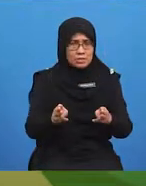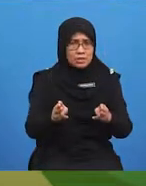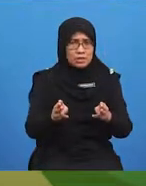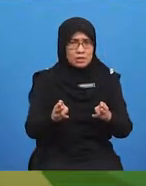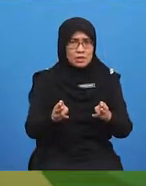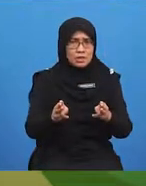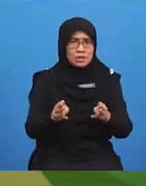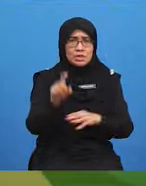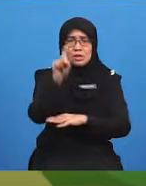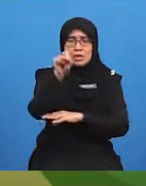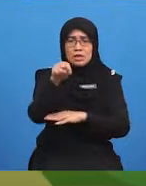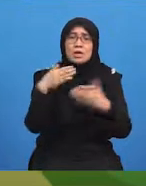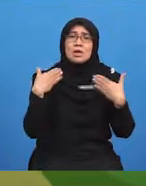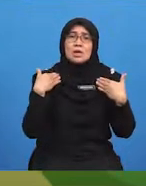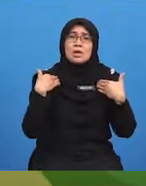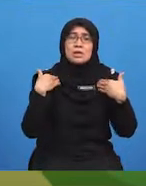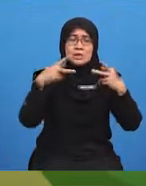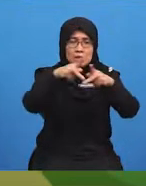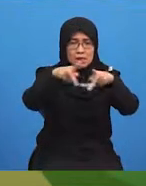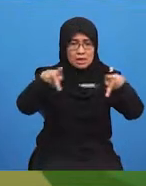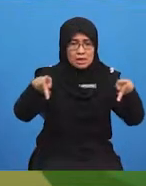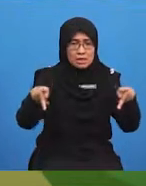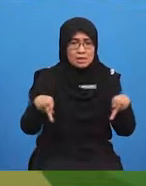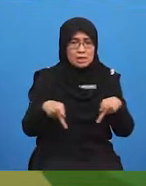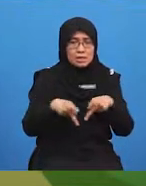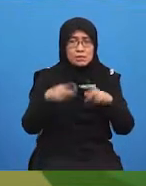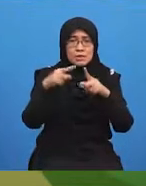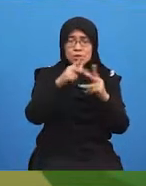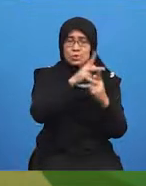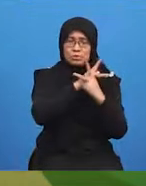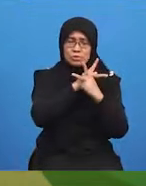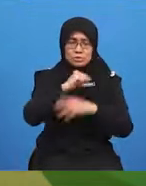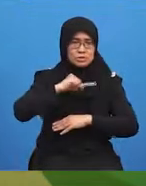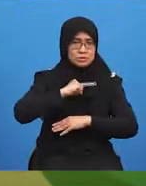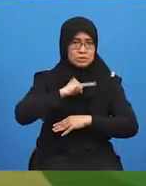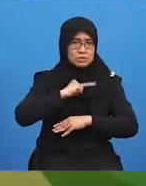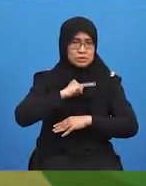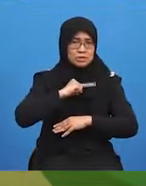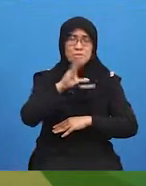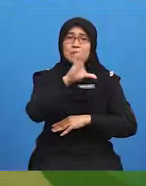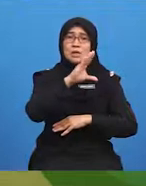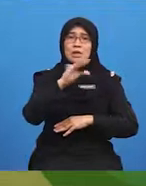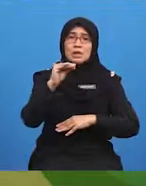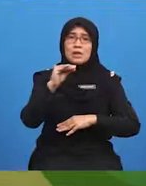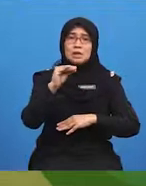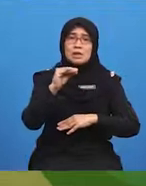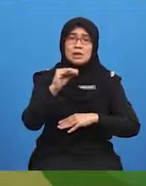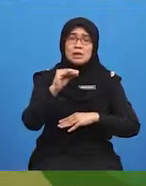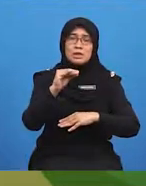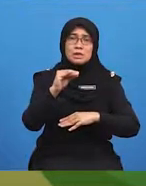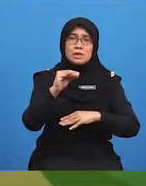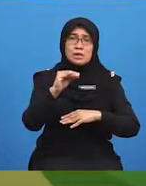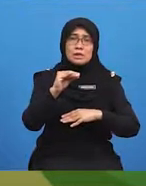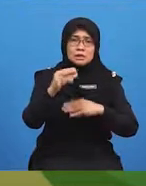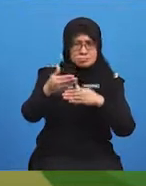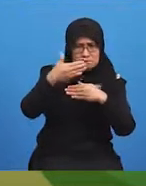a place to protect themselves from the rain and the sun, and also a place to hide from